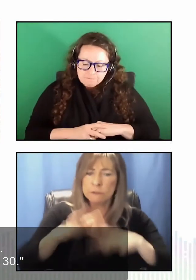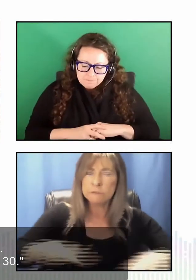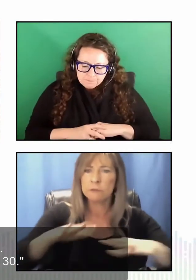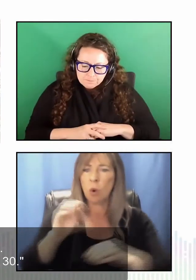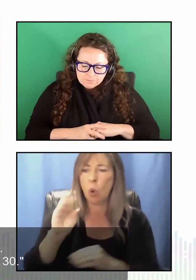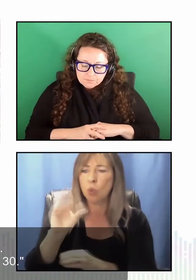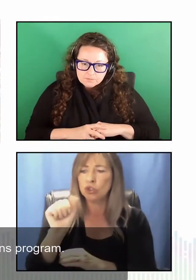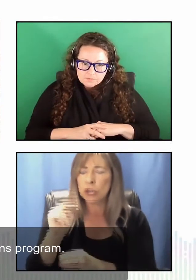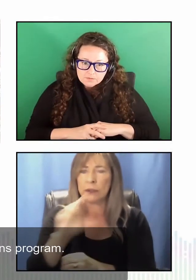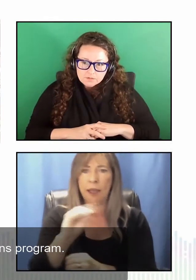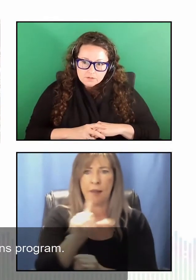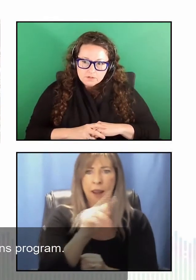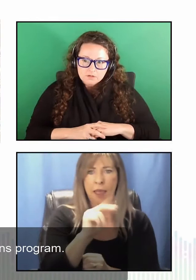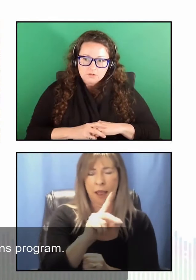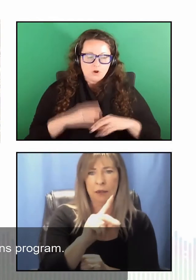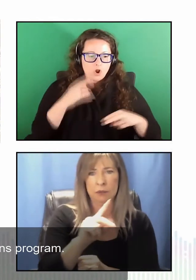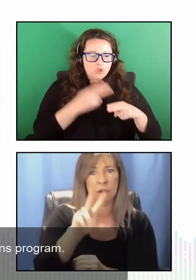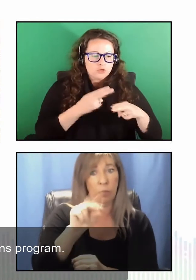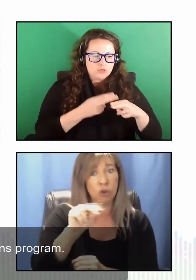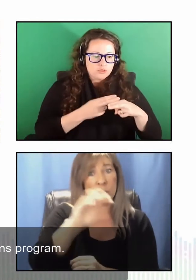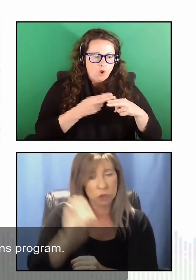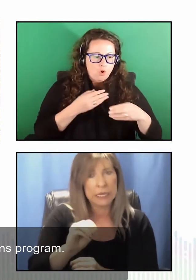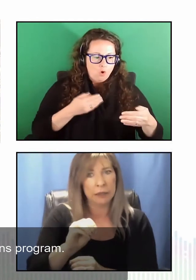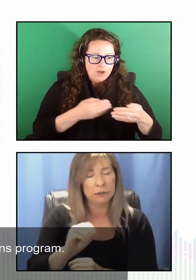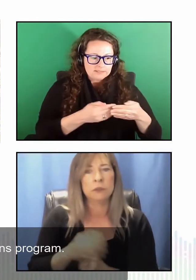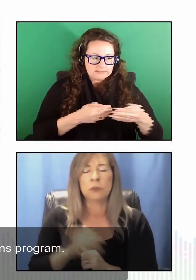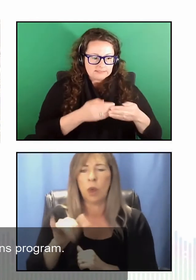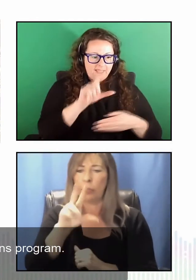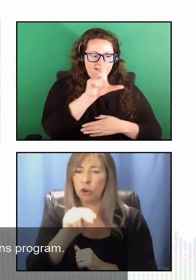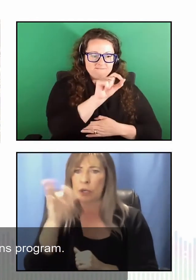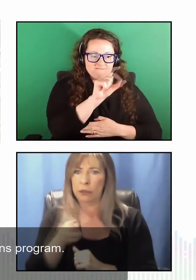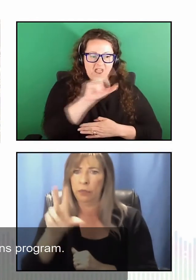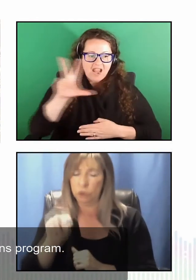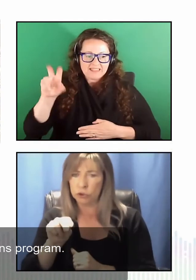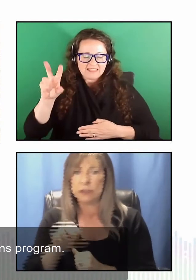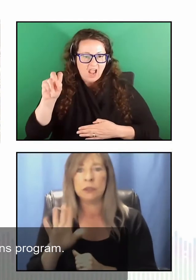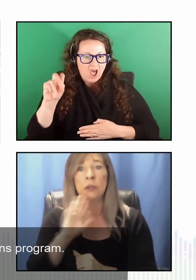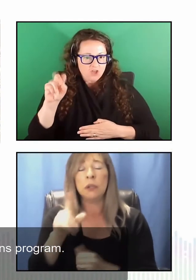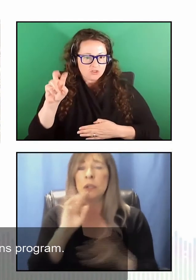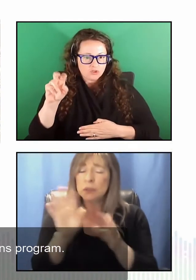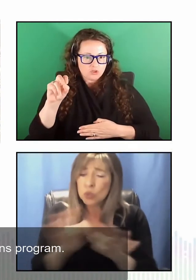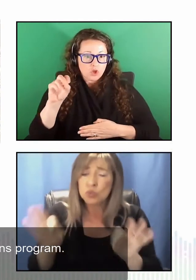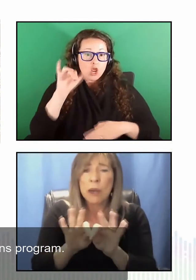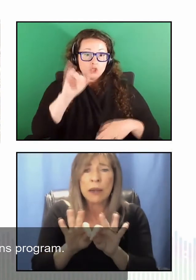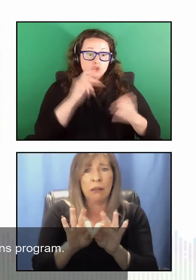30 by 30. A critical element of IPCA's is the Guardians program.